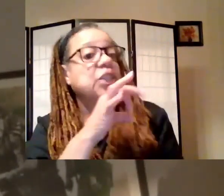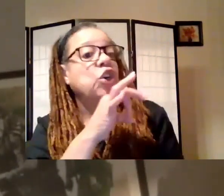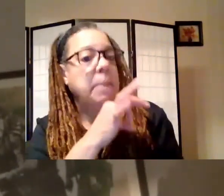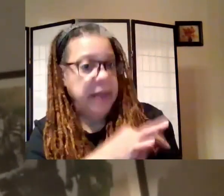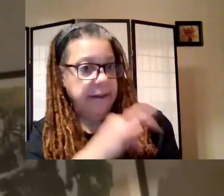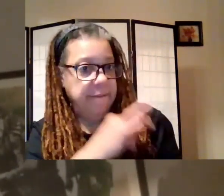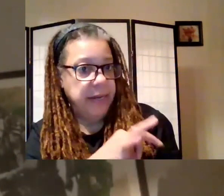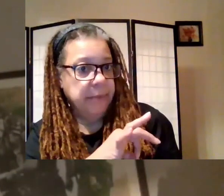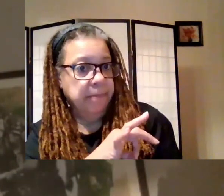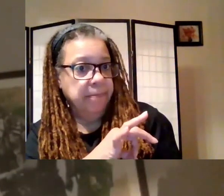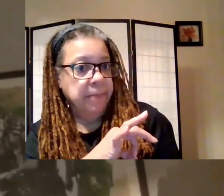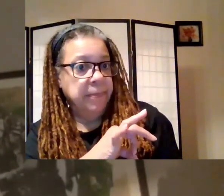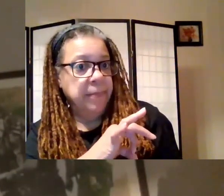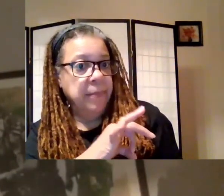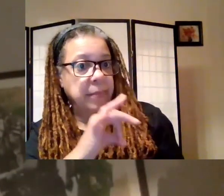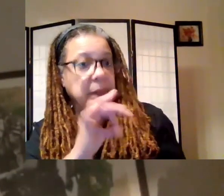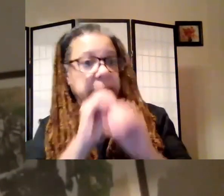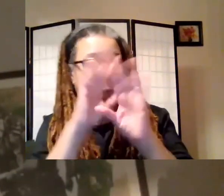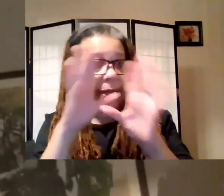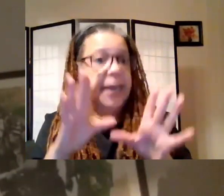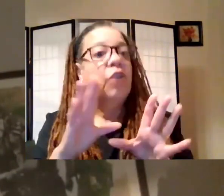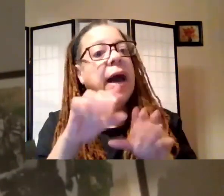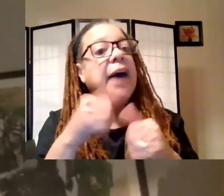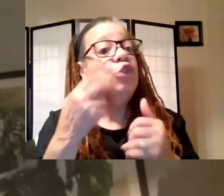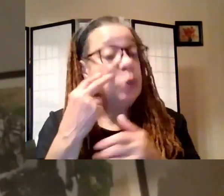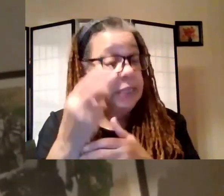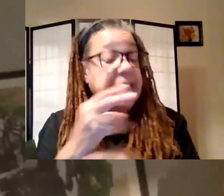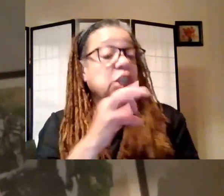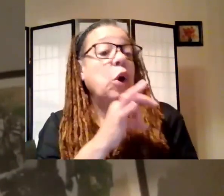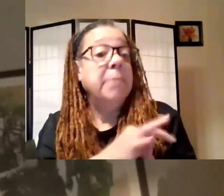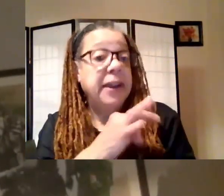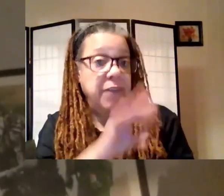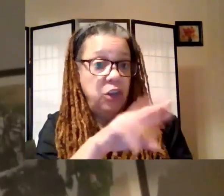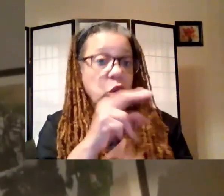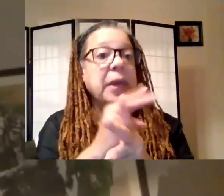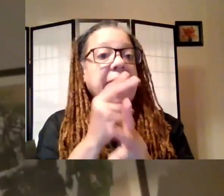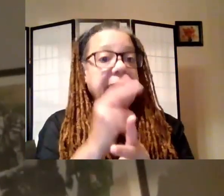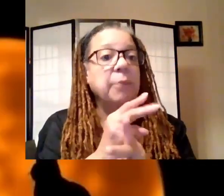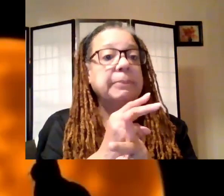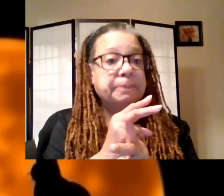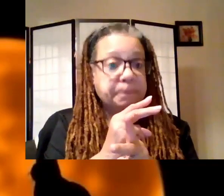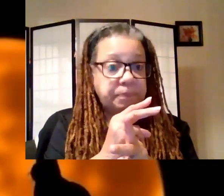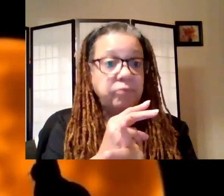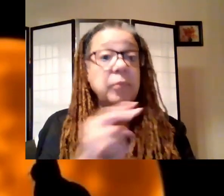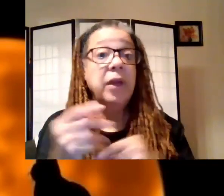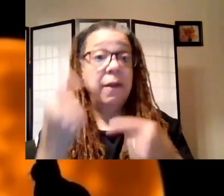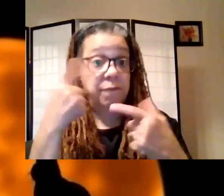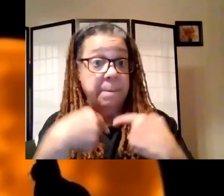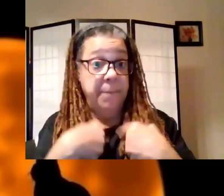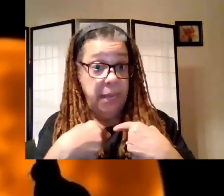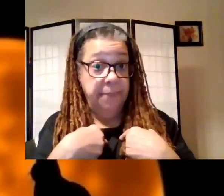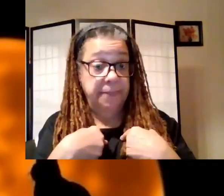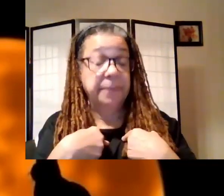Can you give the audience a clear sense of how you see that will benefit your care? Okay, I will give you a